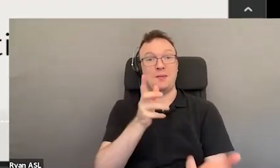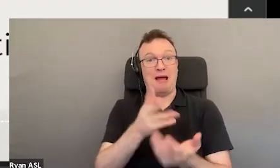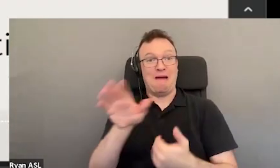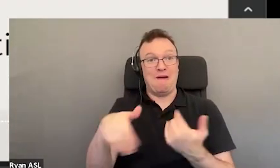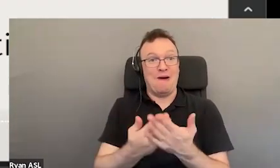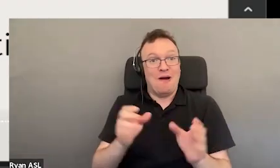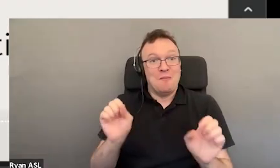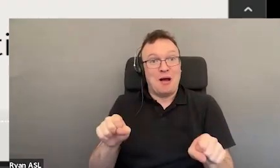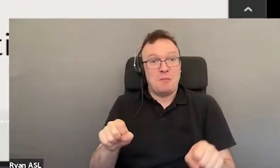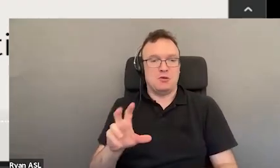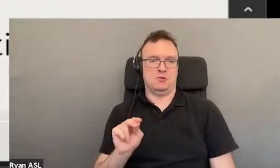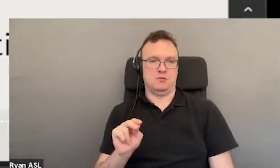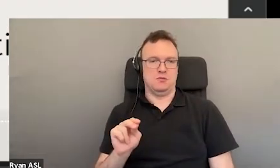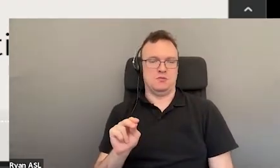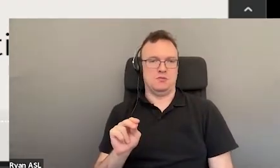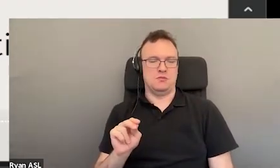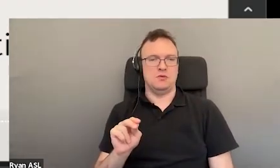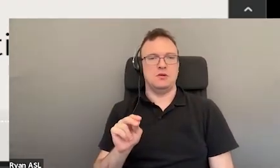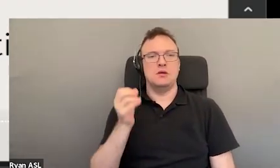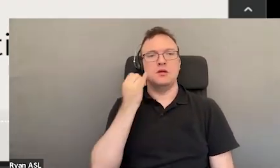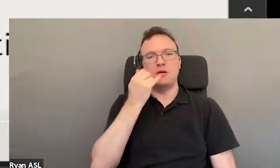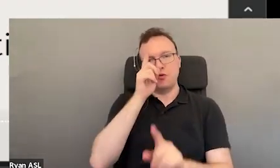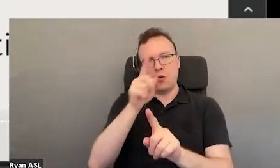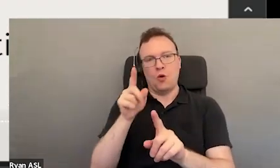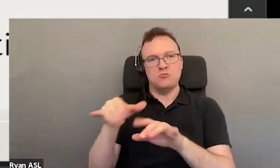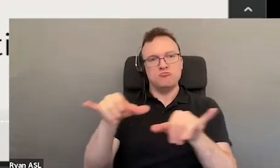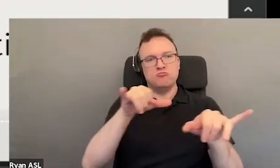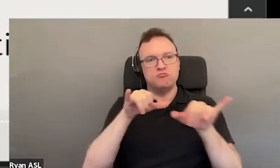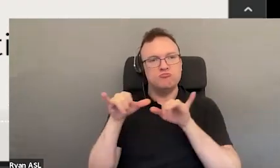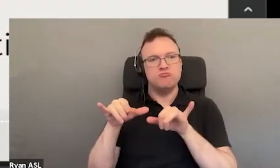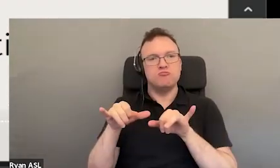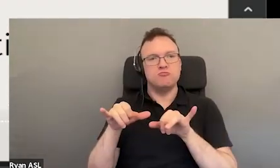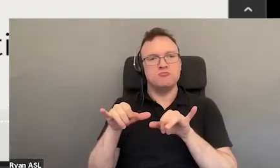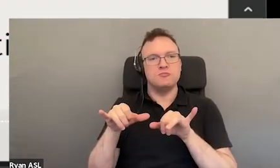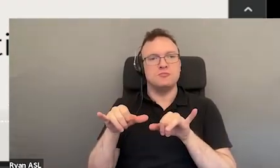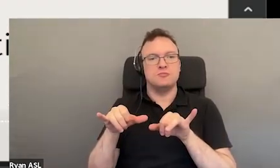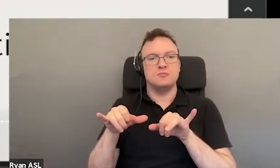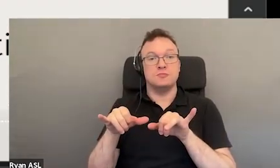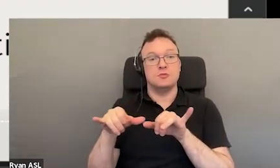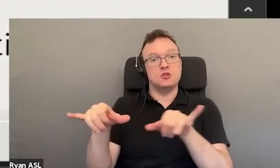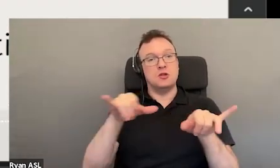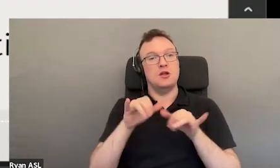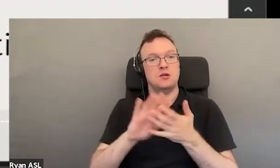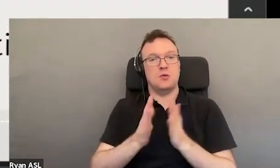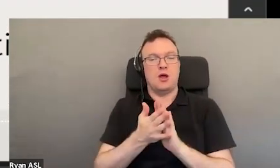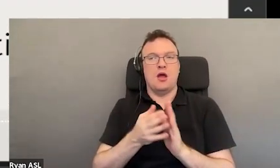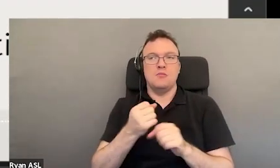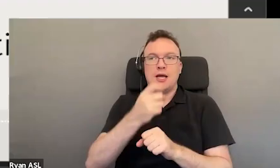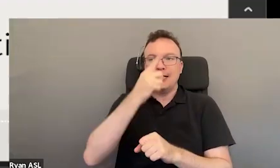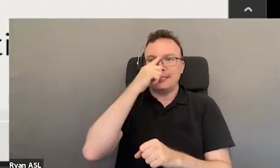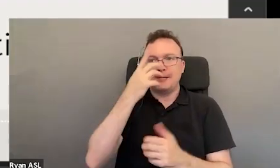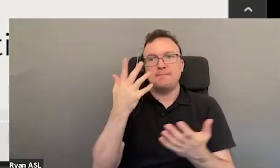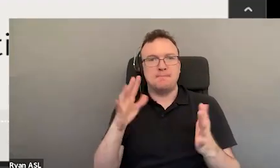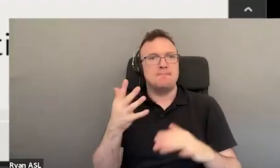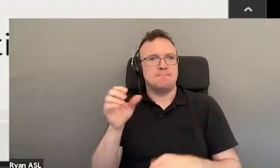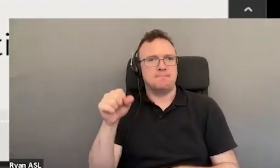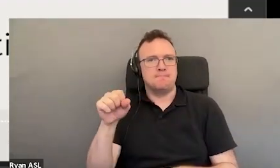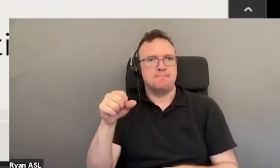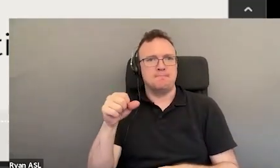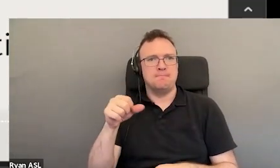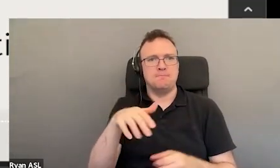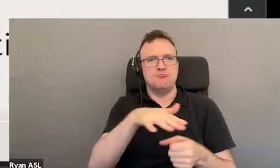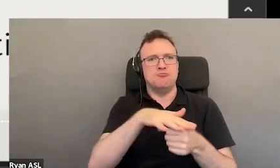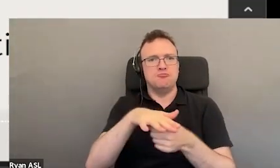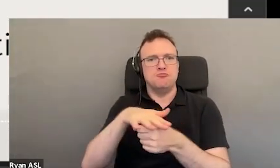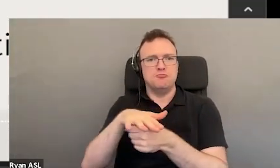fit all. And so if we are trying to standardize to the point, standardization makes sense for a lot of reasons in the areas